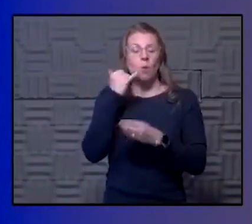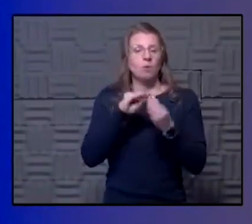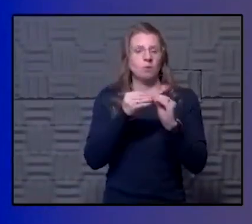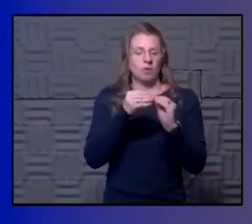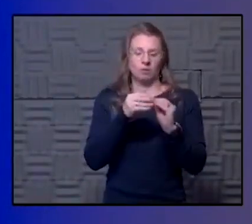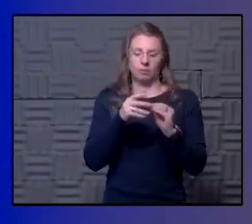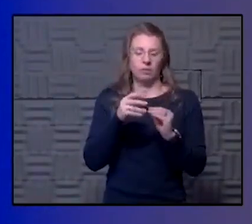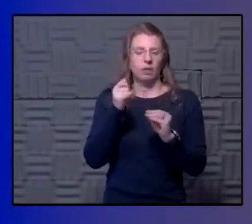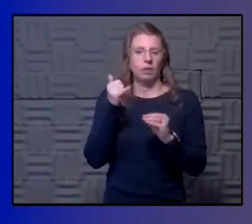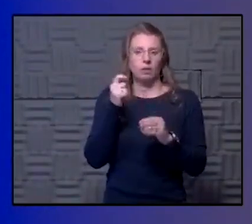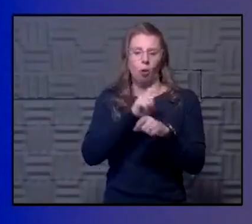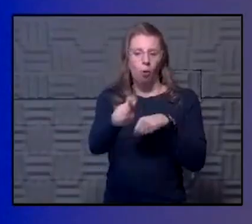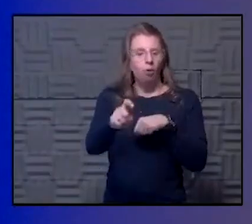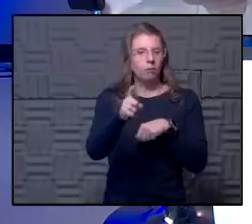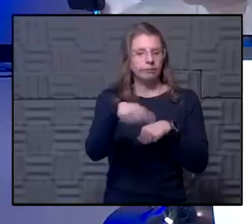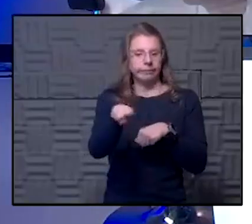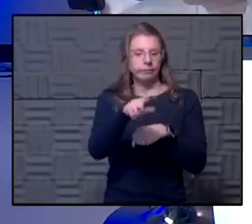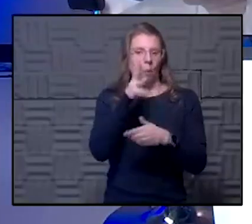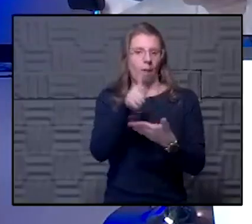and will get you directed to the right place.